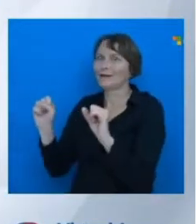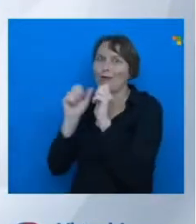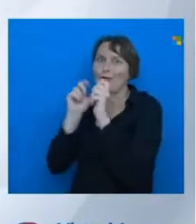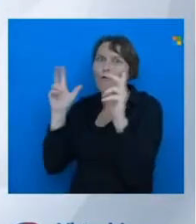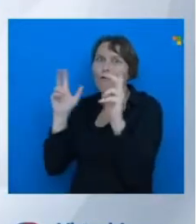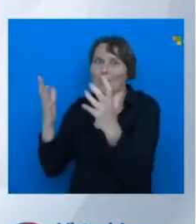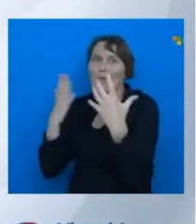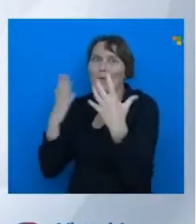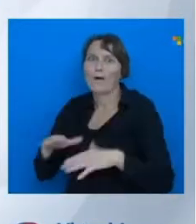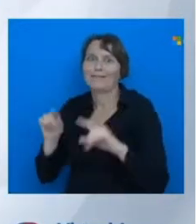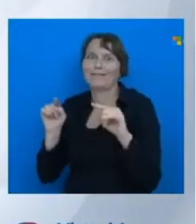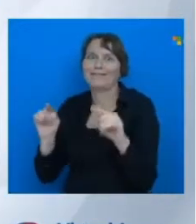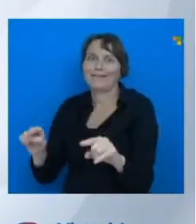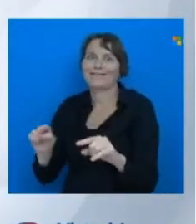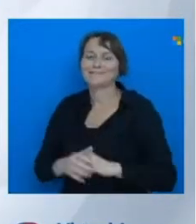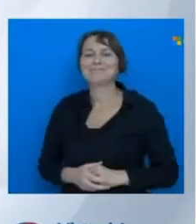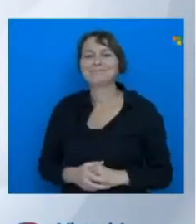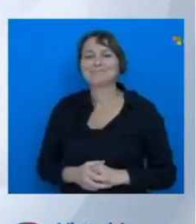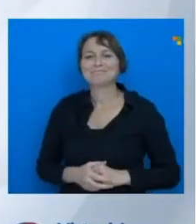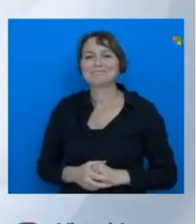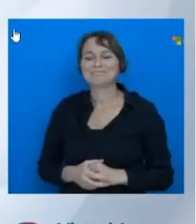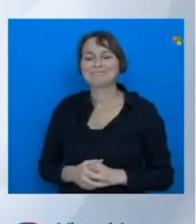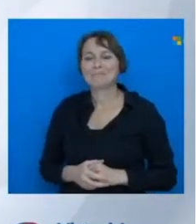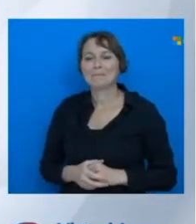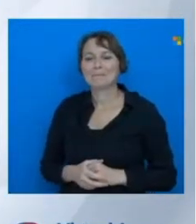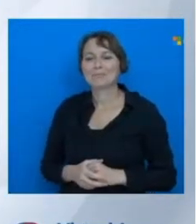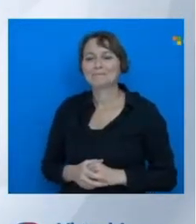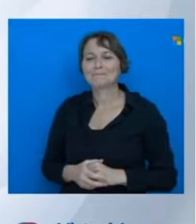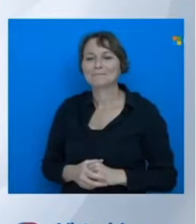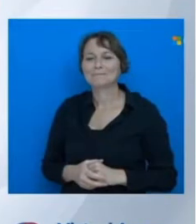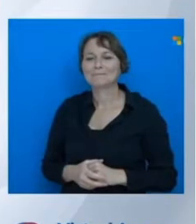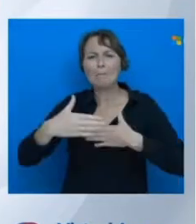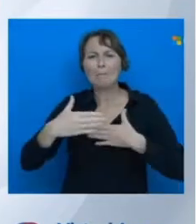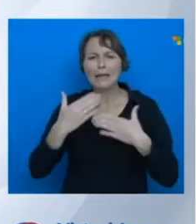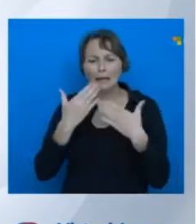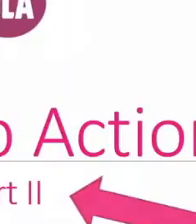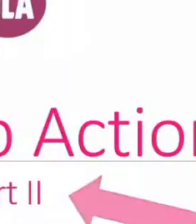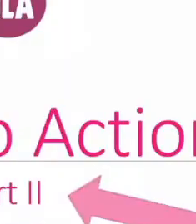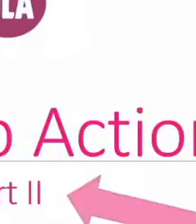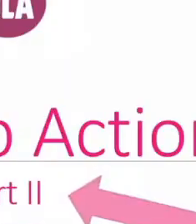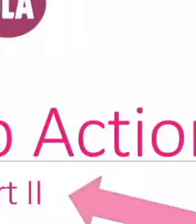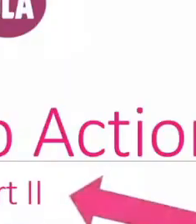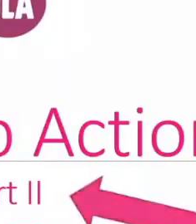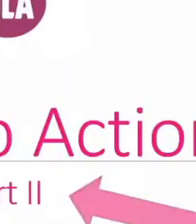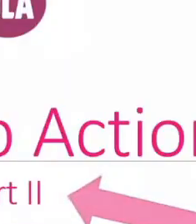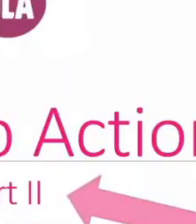right. It's being recorded. It's recorded, so it's real. Yeah, yes, exactly. Yeah. So